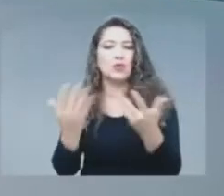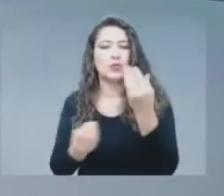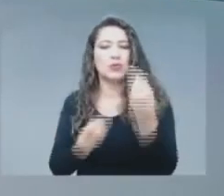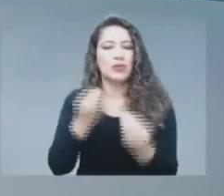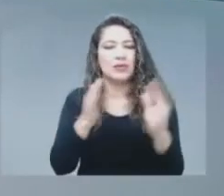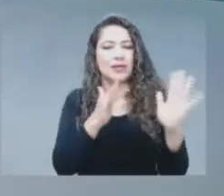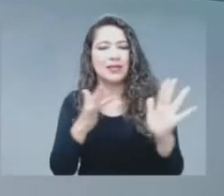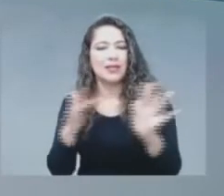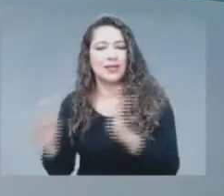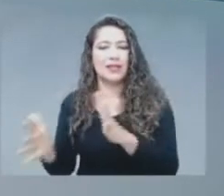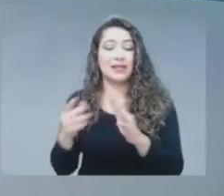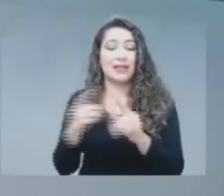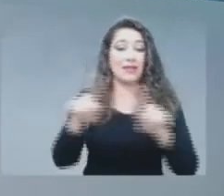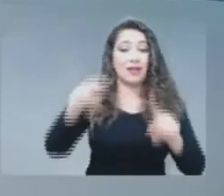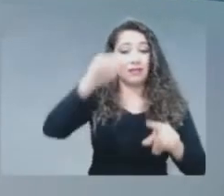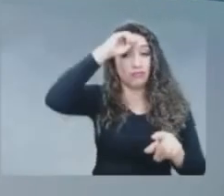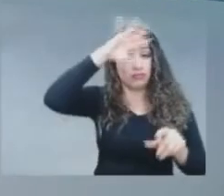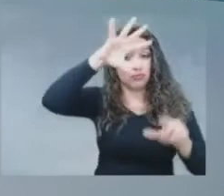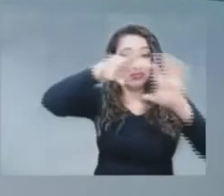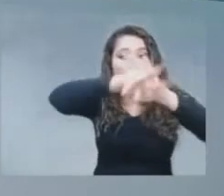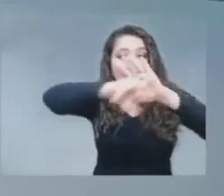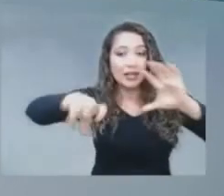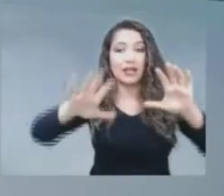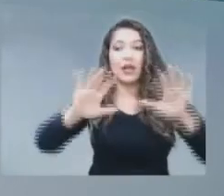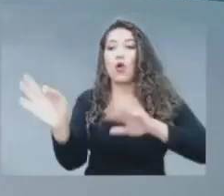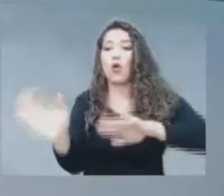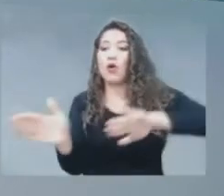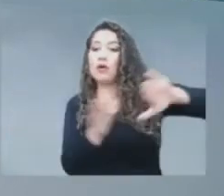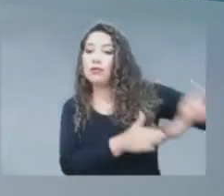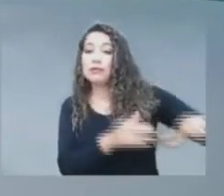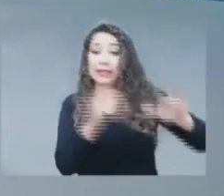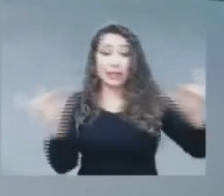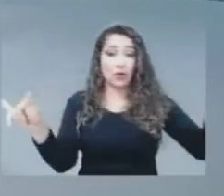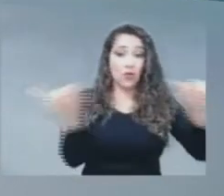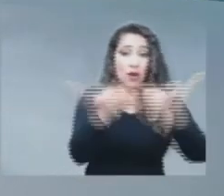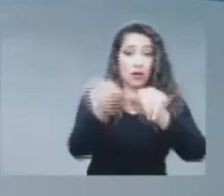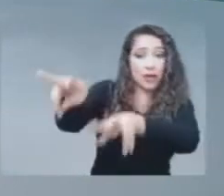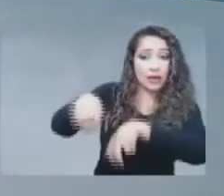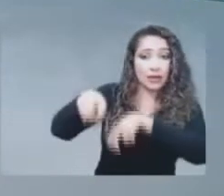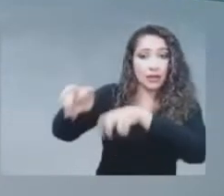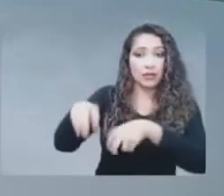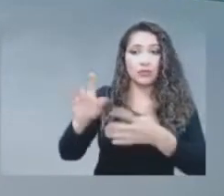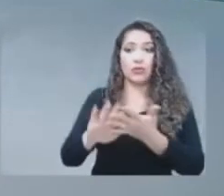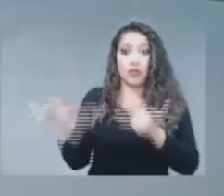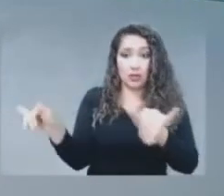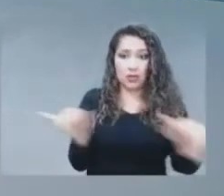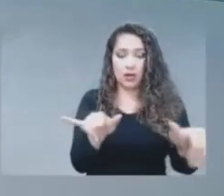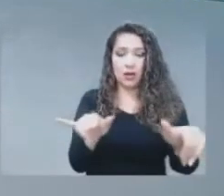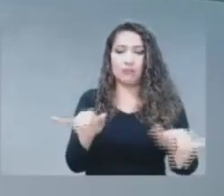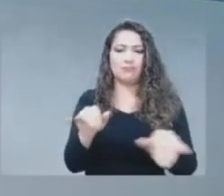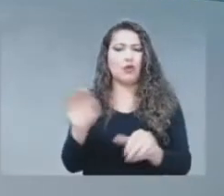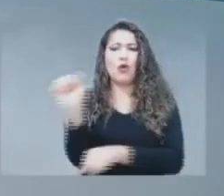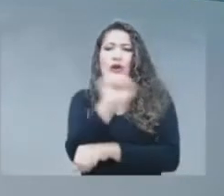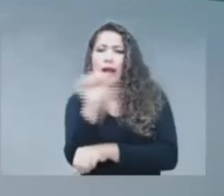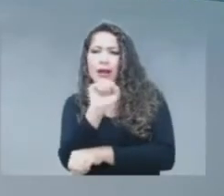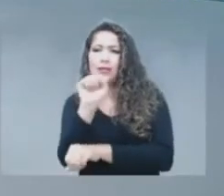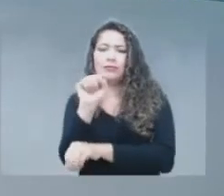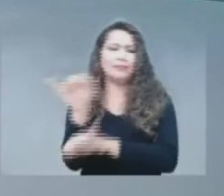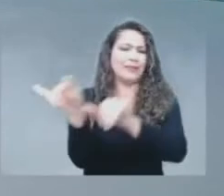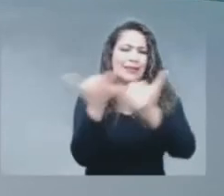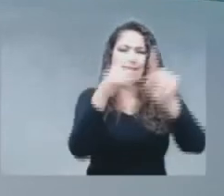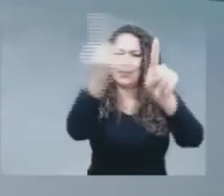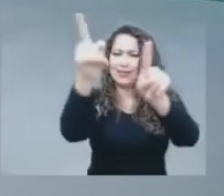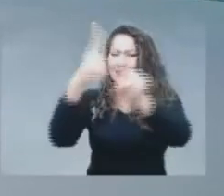then would they have there, and then we have for the ones that you need for agriculture. You don't need it for logistics, and you don't need the same services